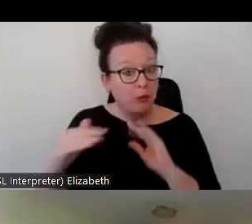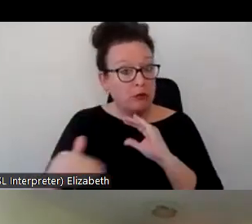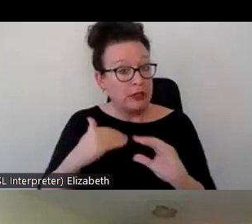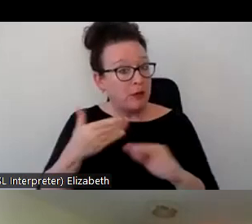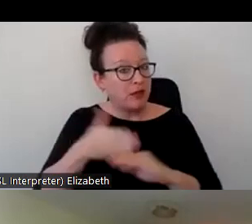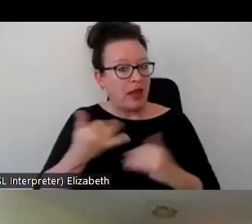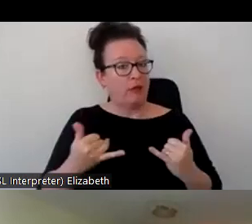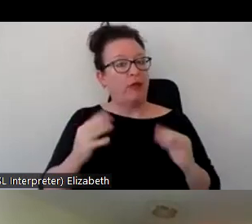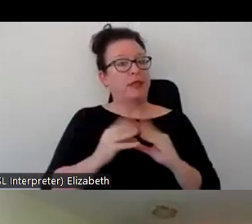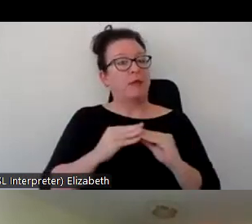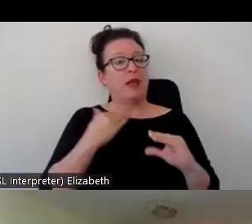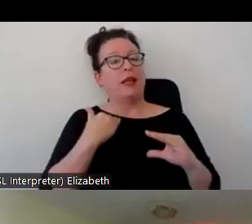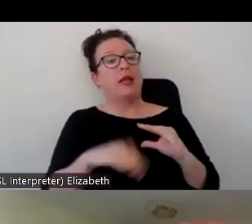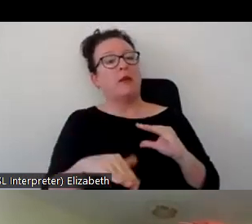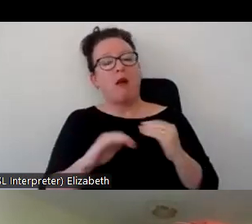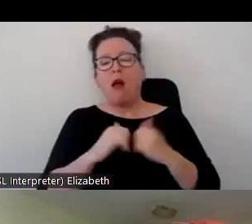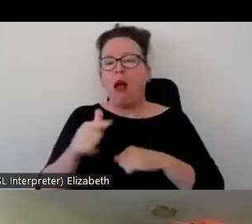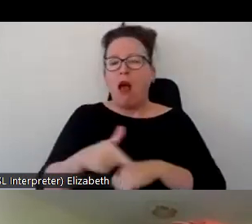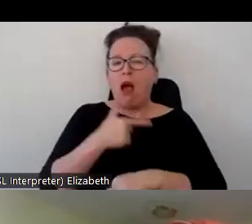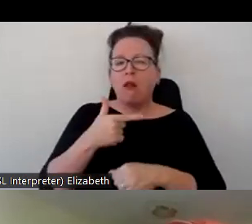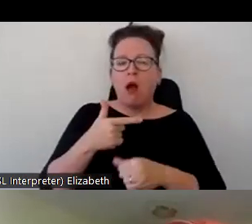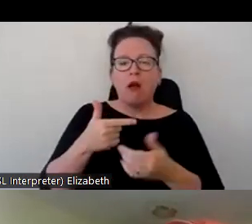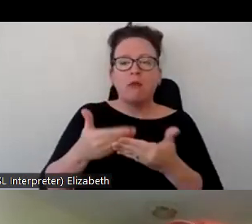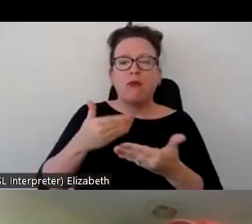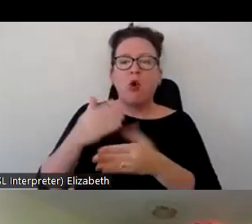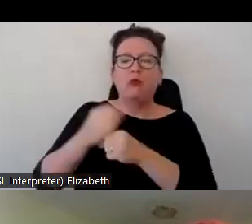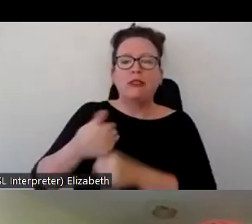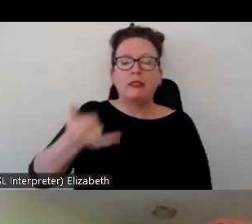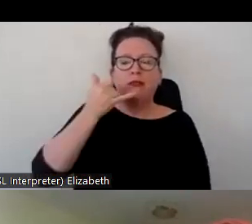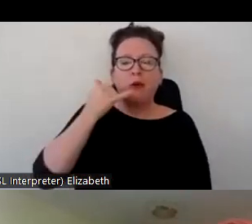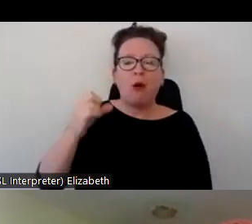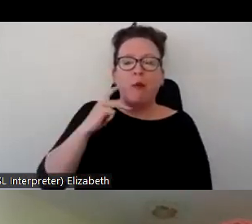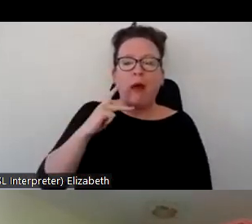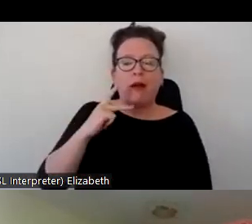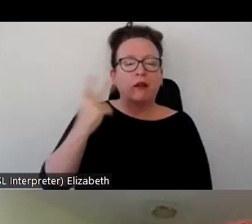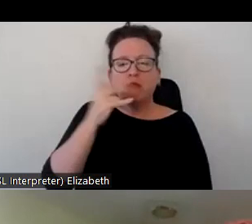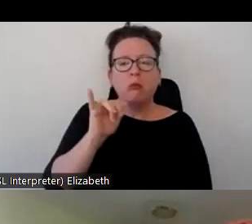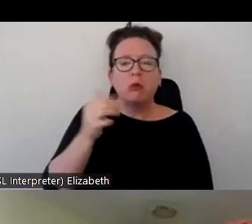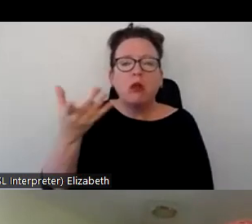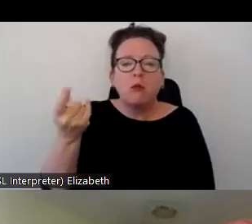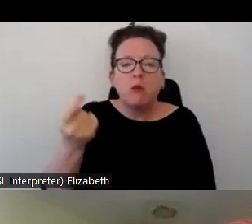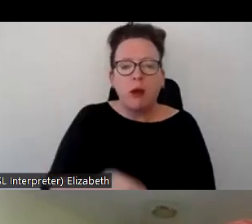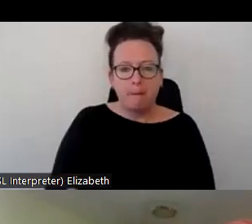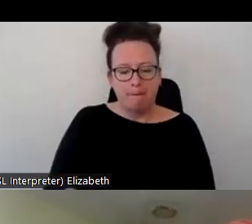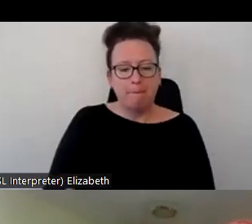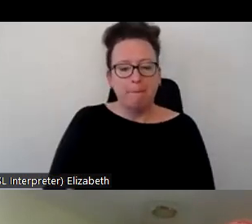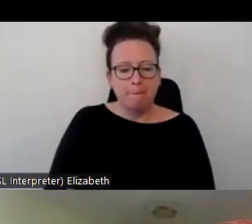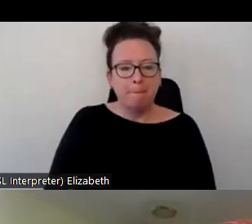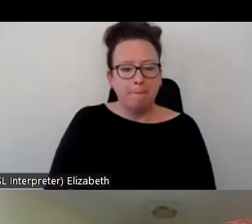meeting. How long does it take to call NextGen, hear back? What does that look like in terms of enrollment